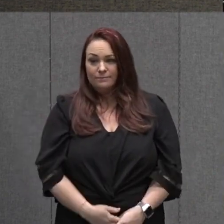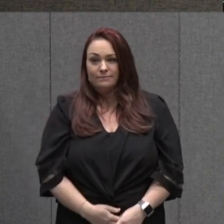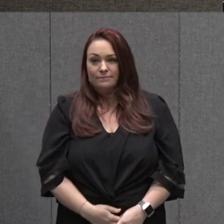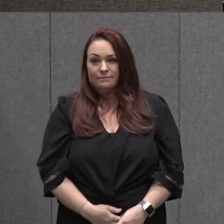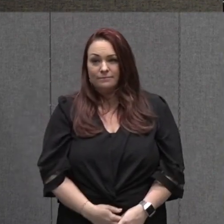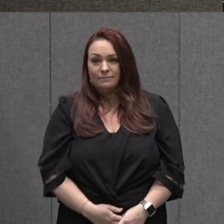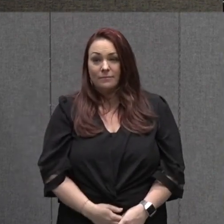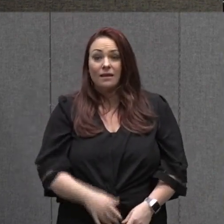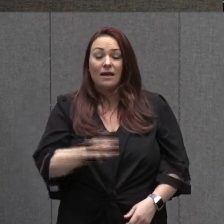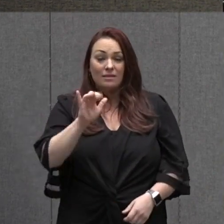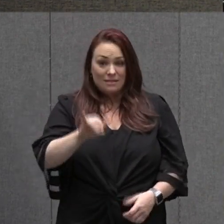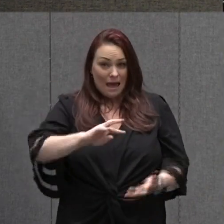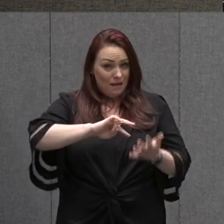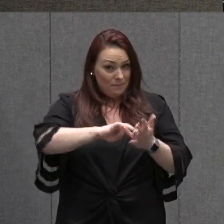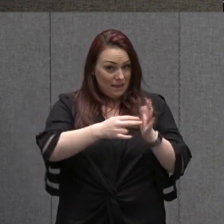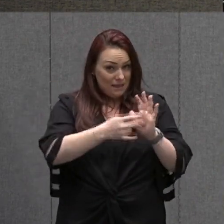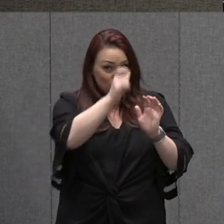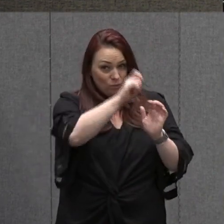That means